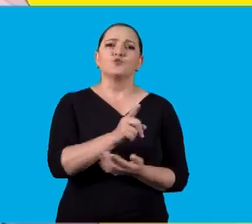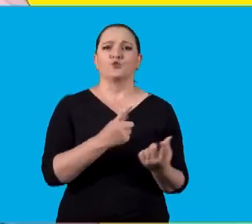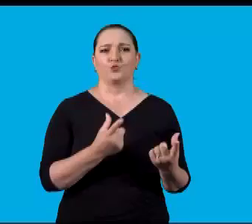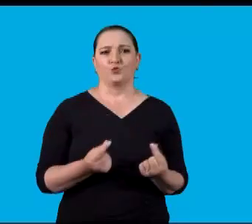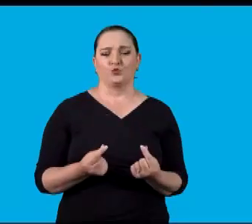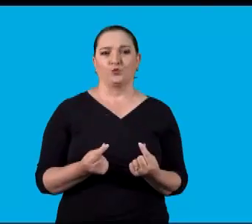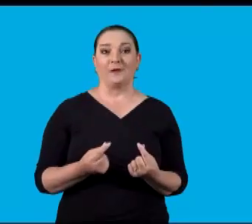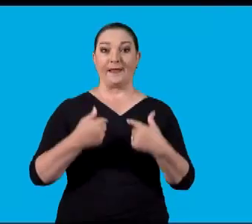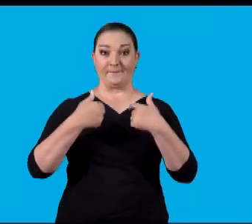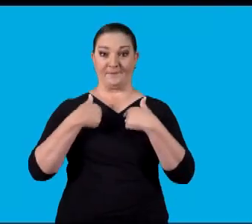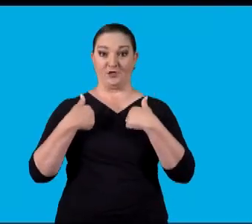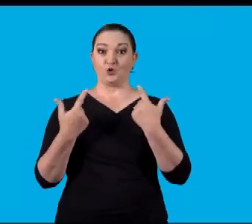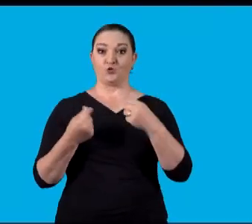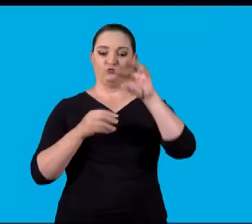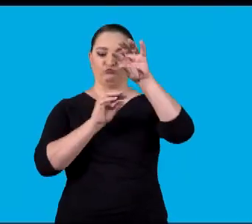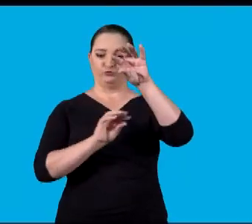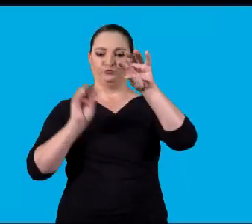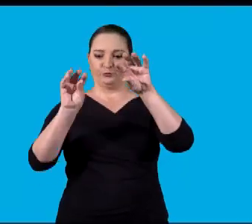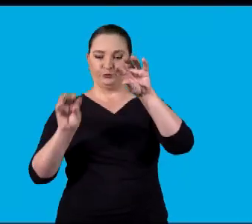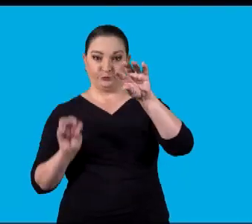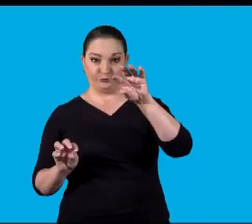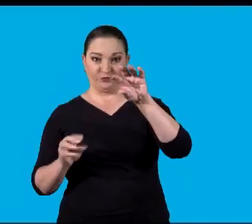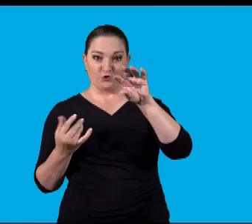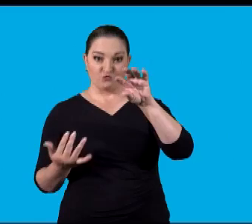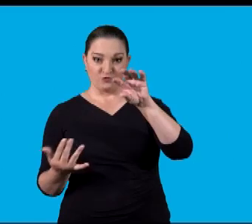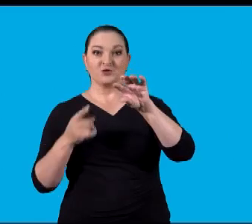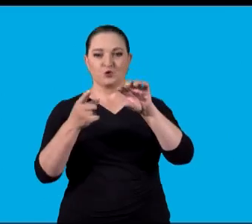These are the parts that I am going to do with you.